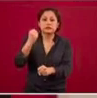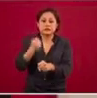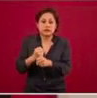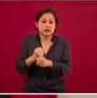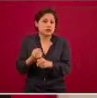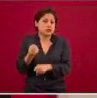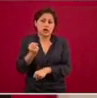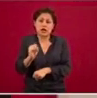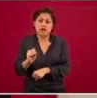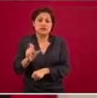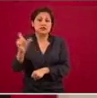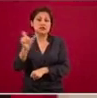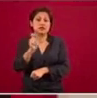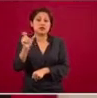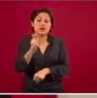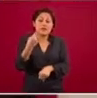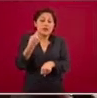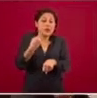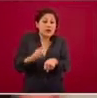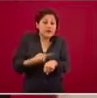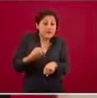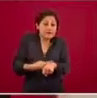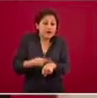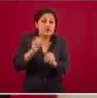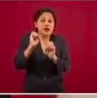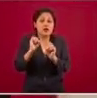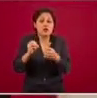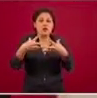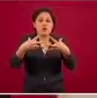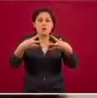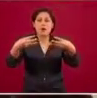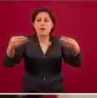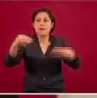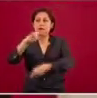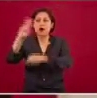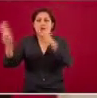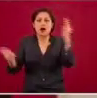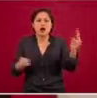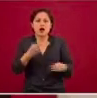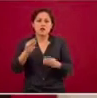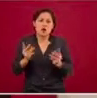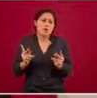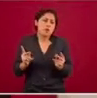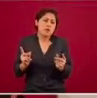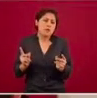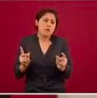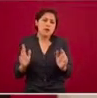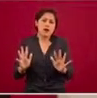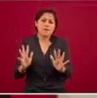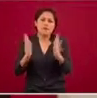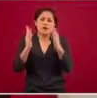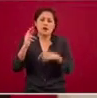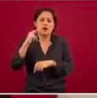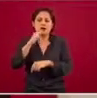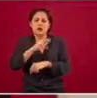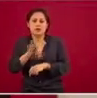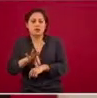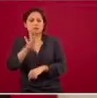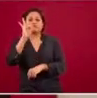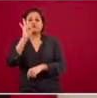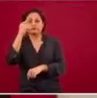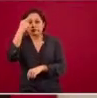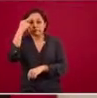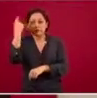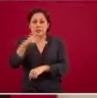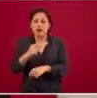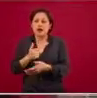2 years to 3 years. Every time we have an emergent disease or an epidemic, we try to accelerate this process,